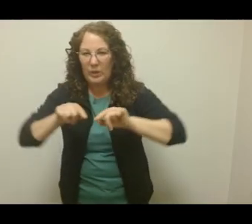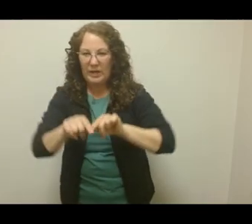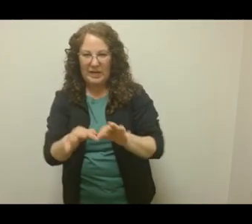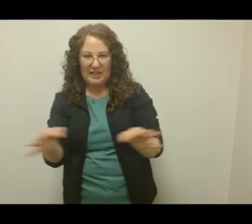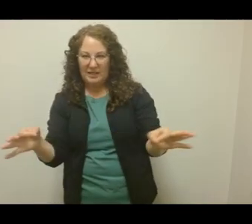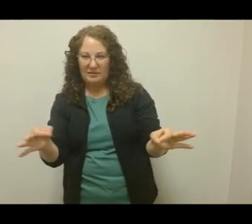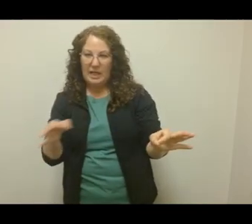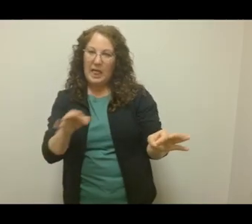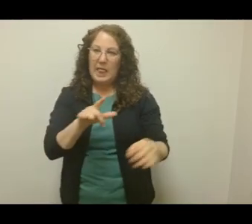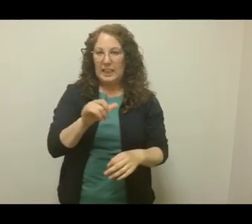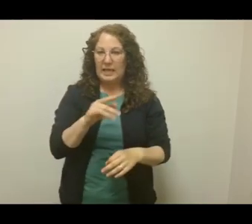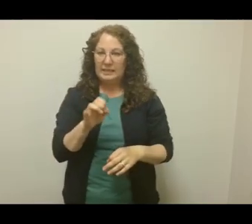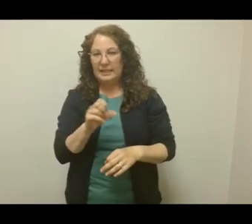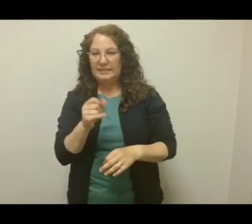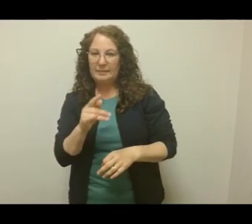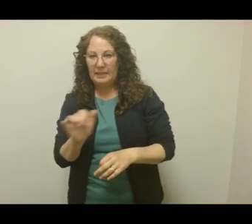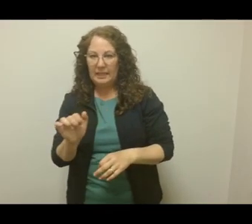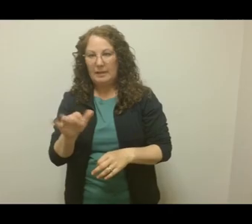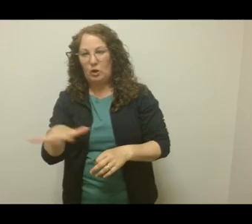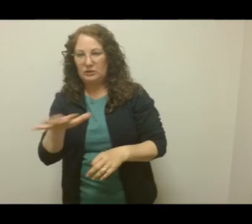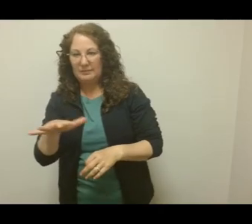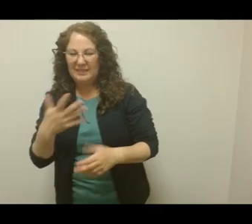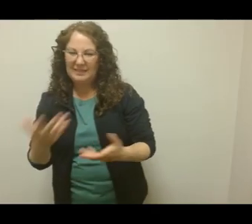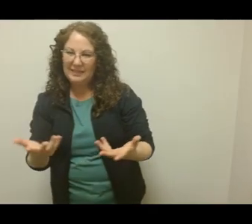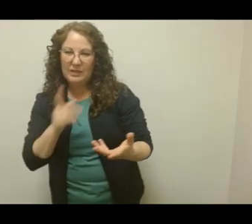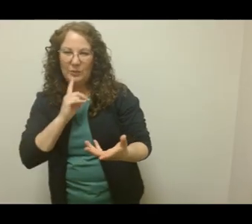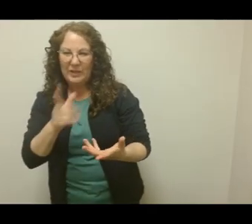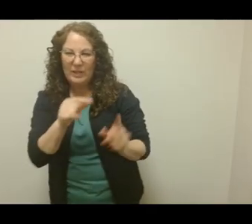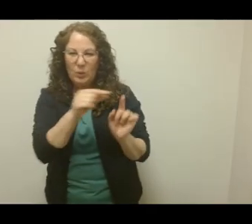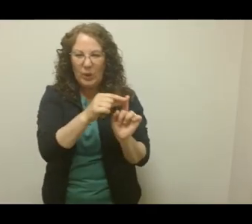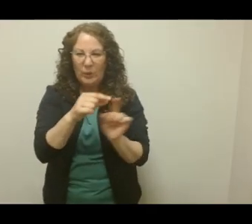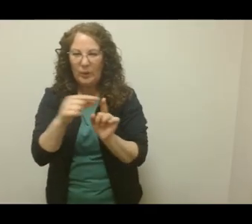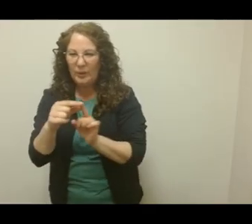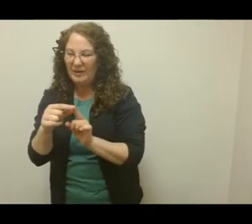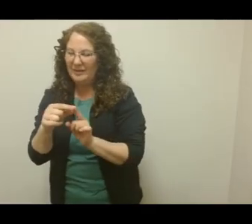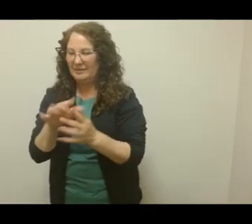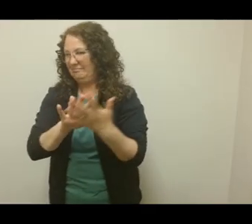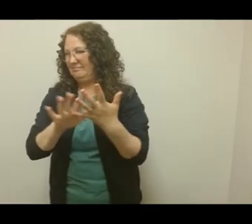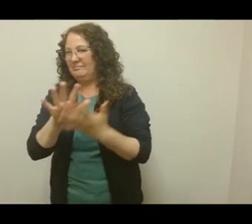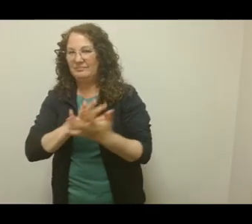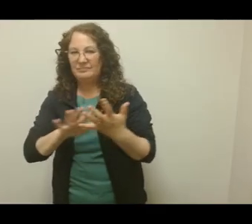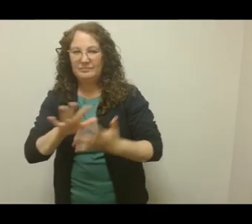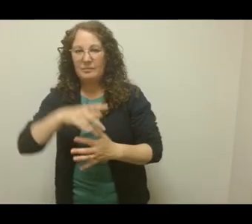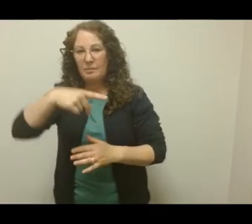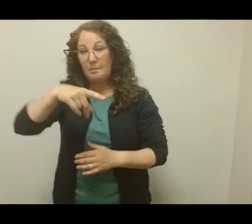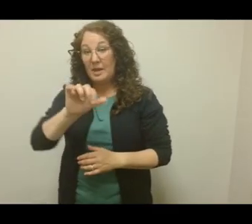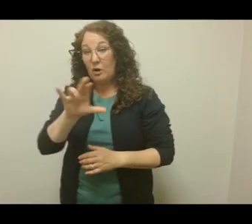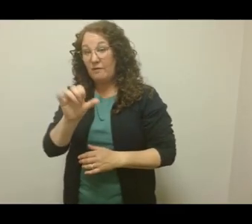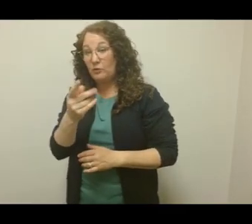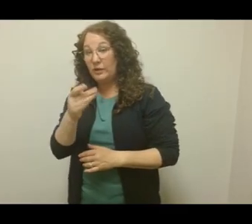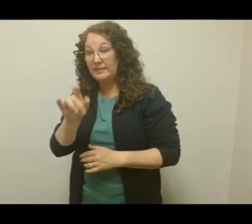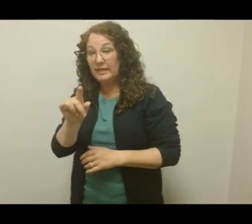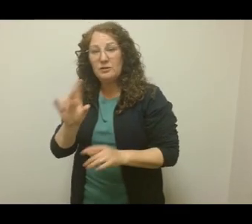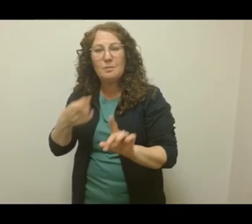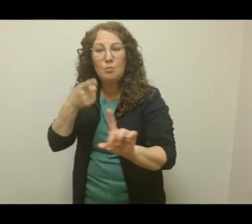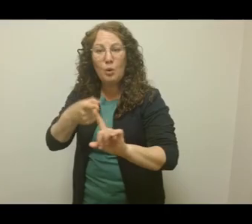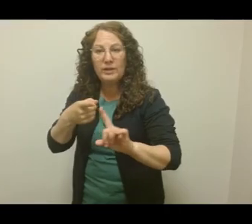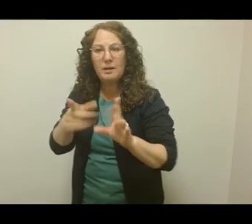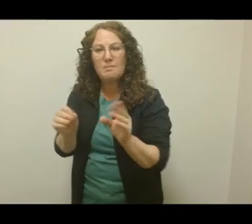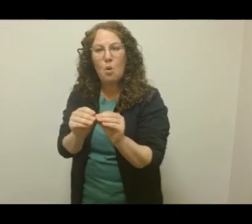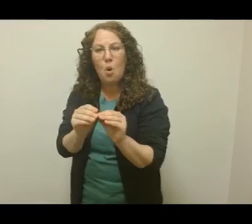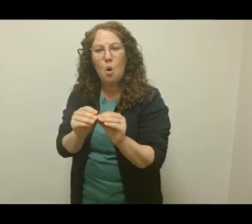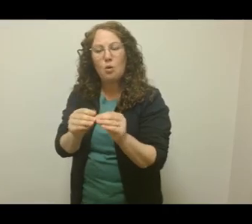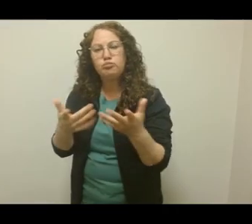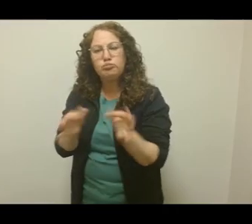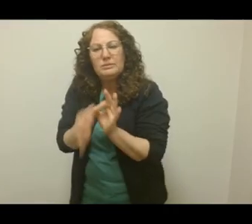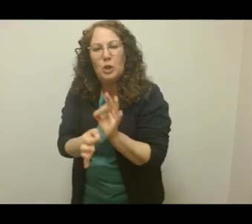likely that simply approximately. It's a little bit wordy, right? With paraphrasing, something that we try to do is simplify, make something more